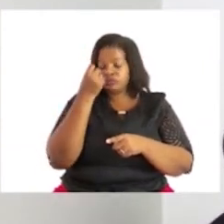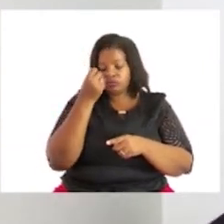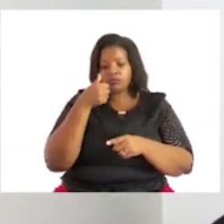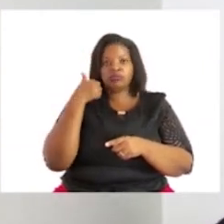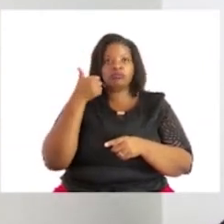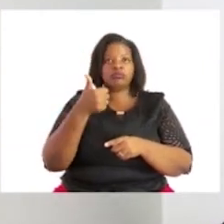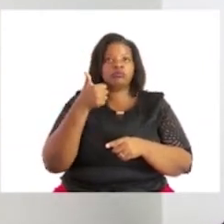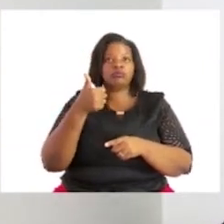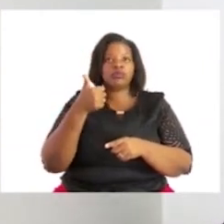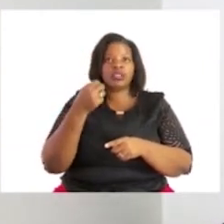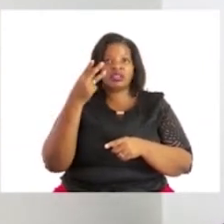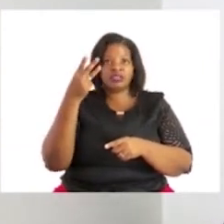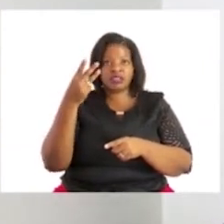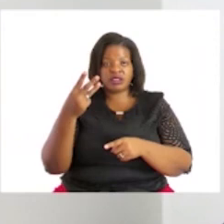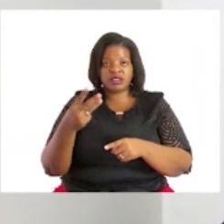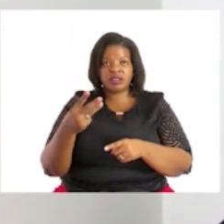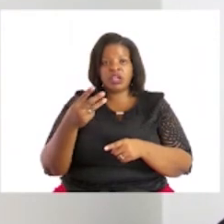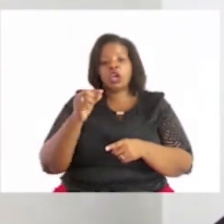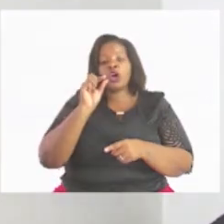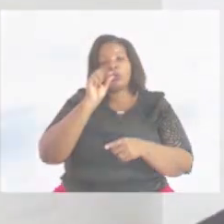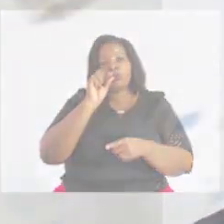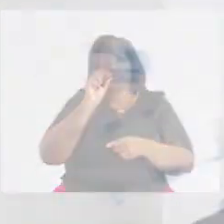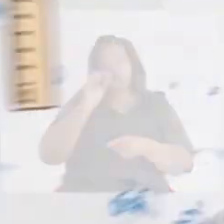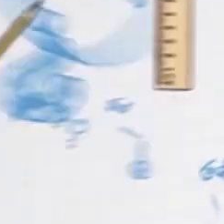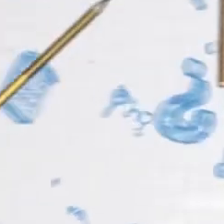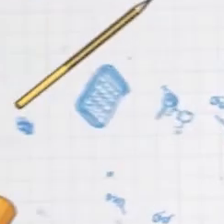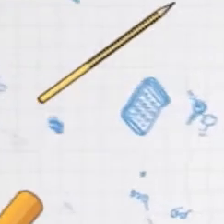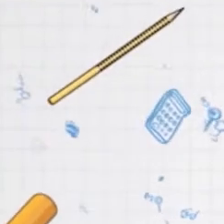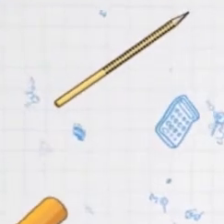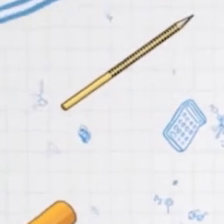3 concepts much better.